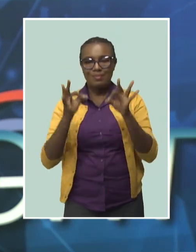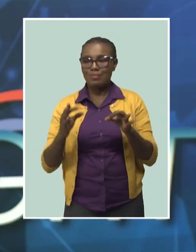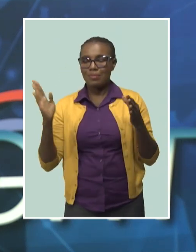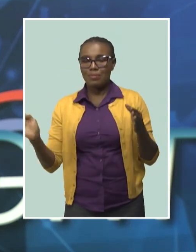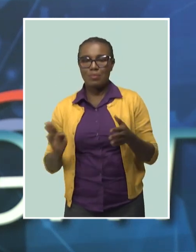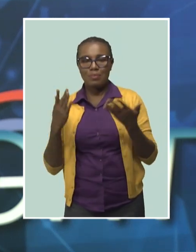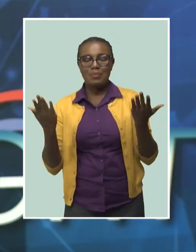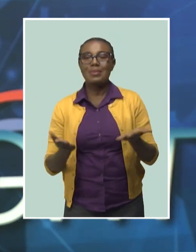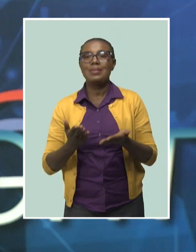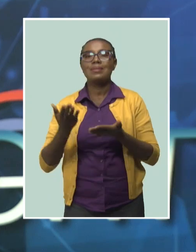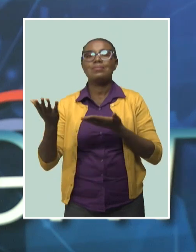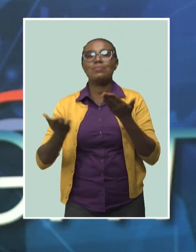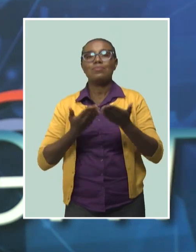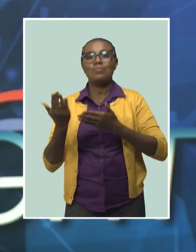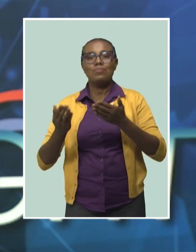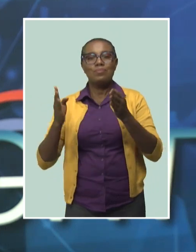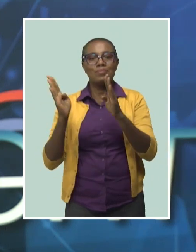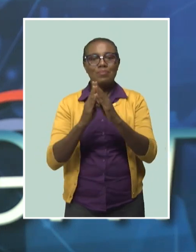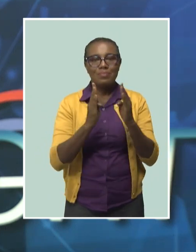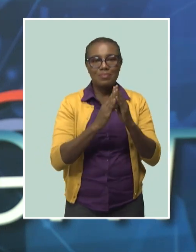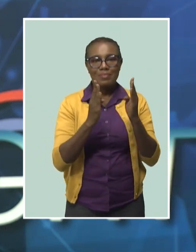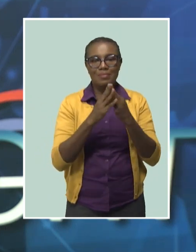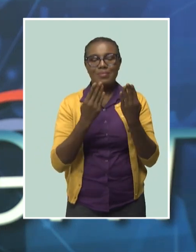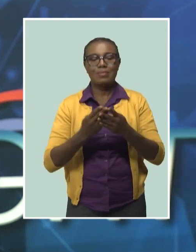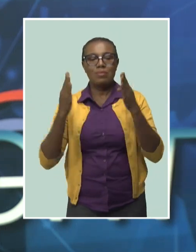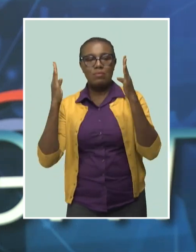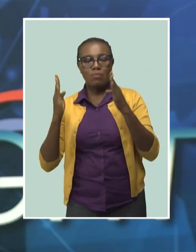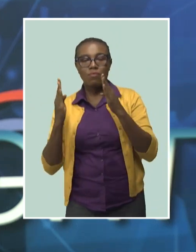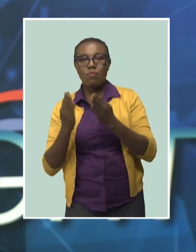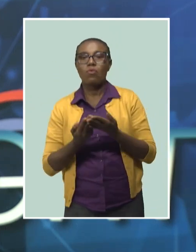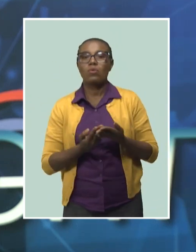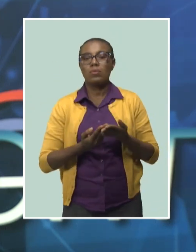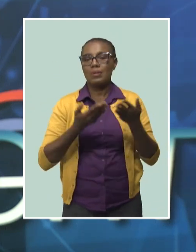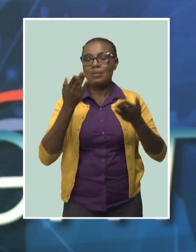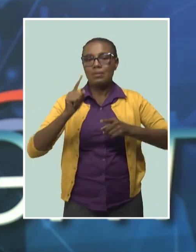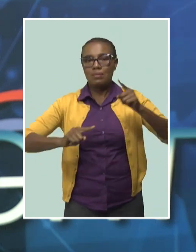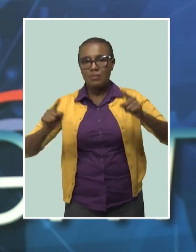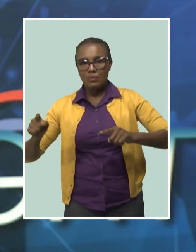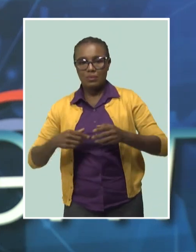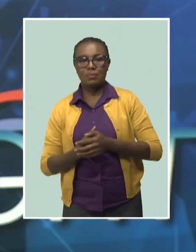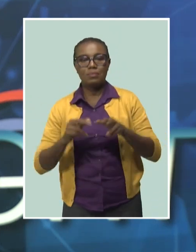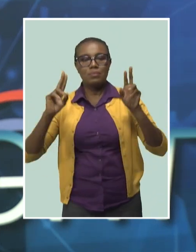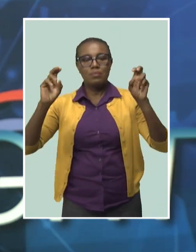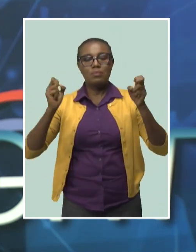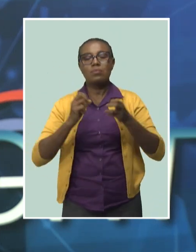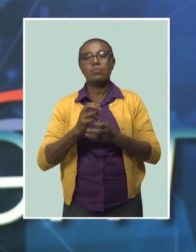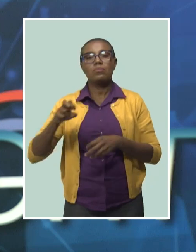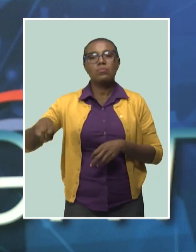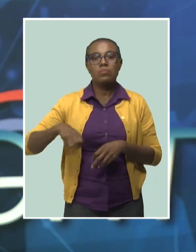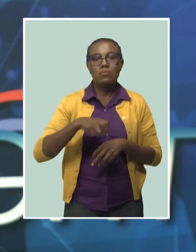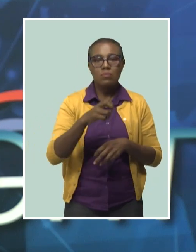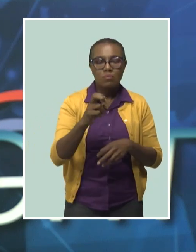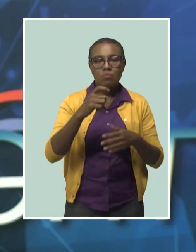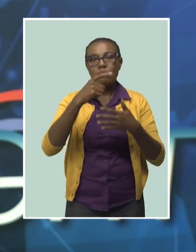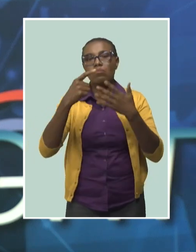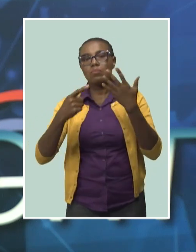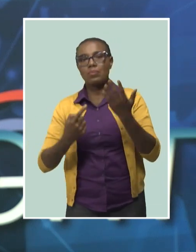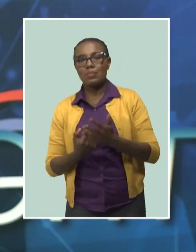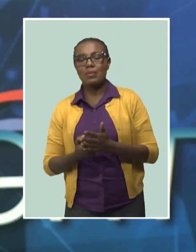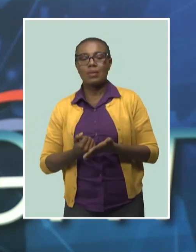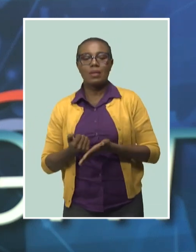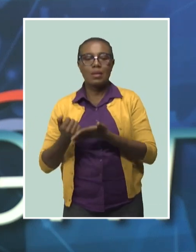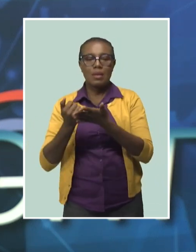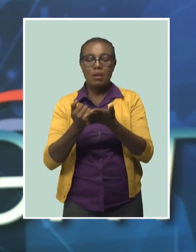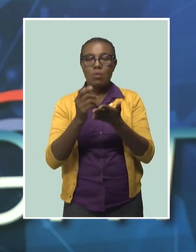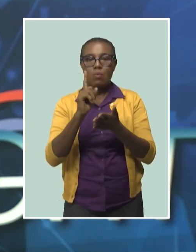of its kind dedicated to global supply chains. It's being held under the theme Transport Logistics and Facilitation at the Lord